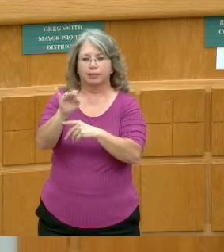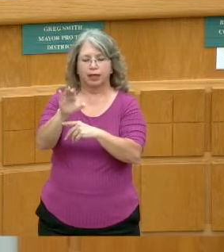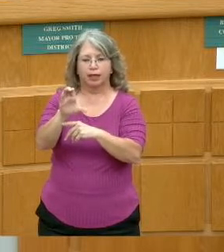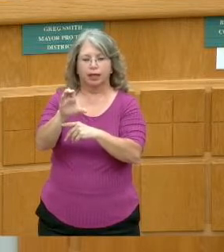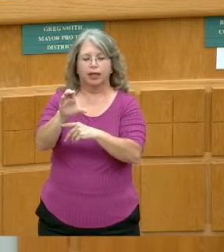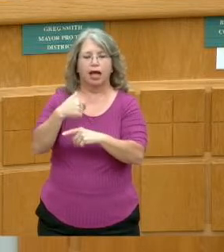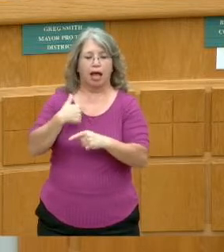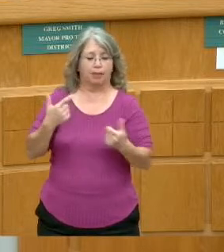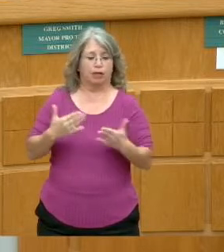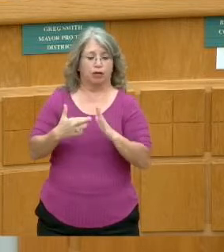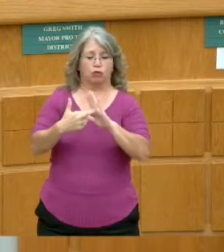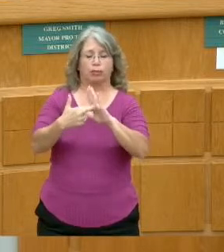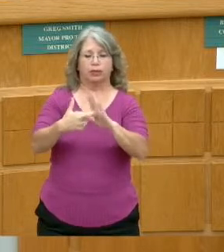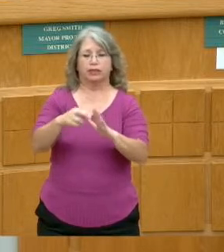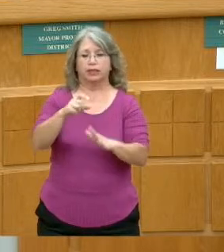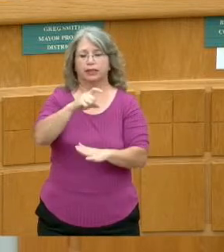the